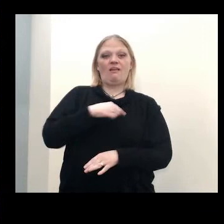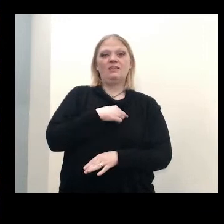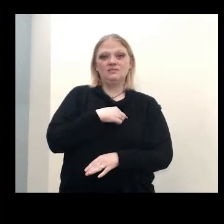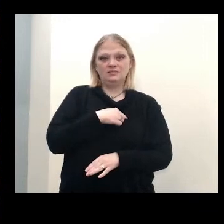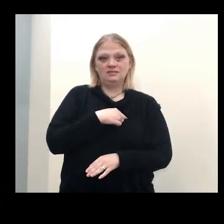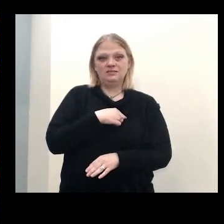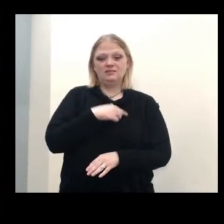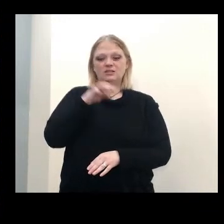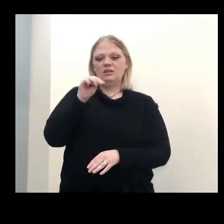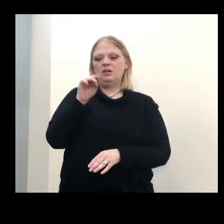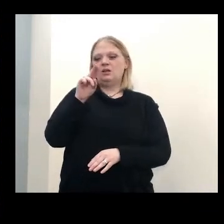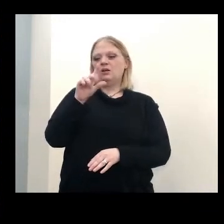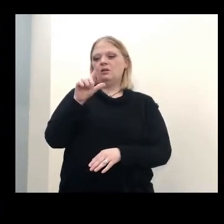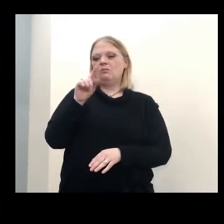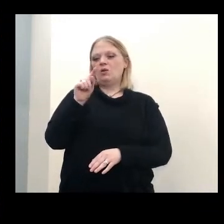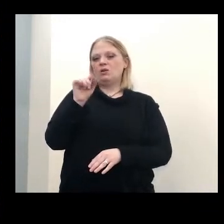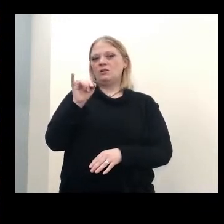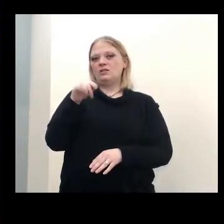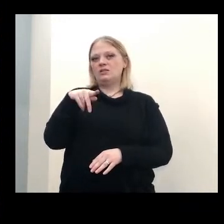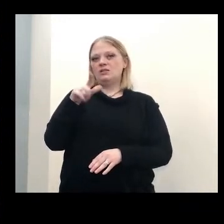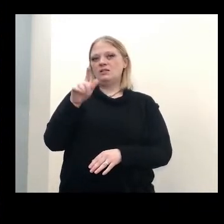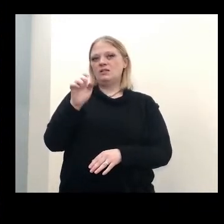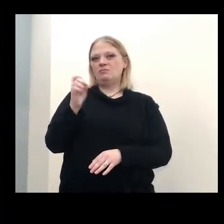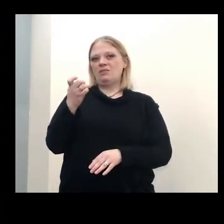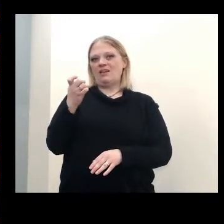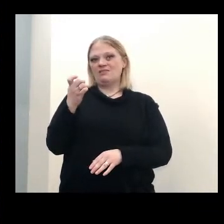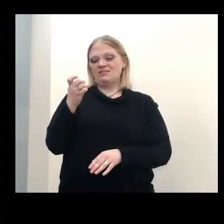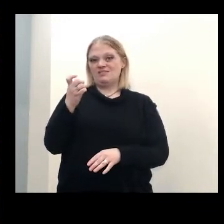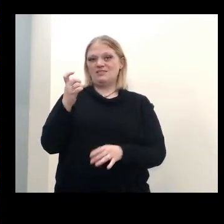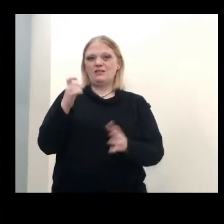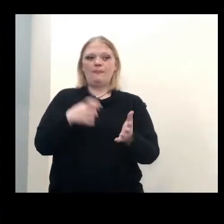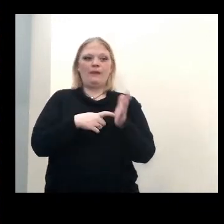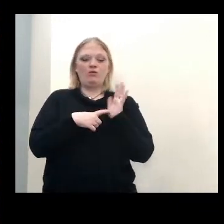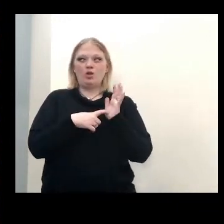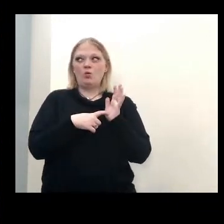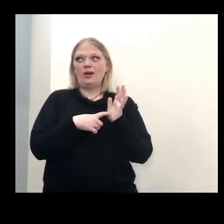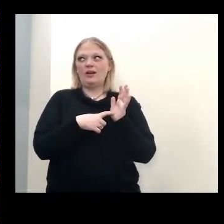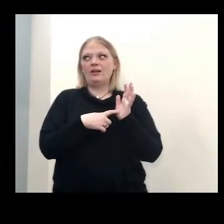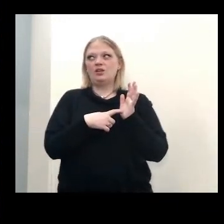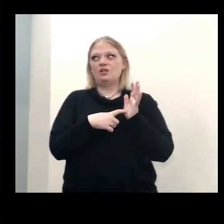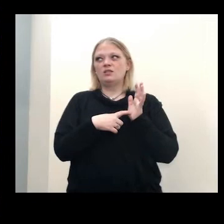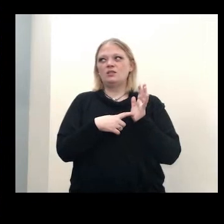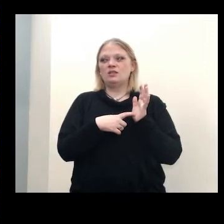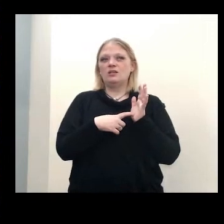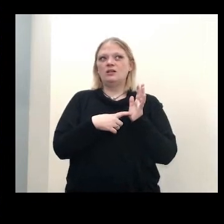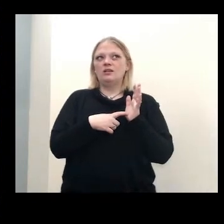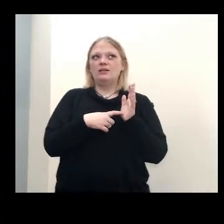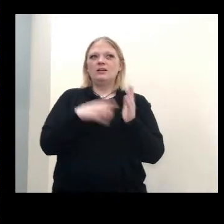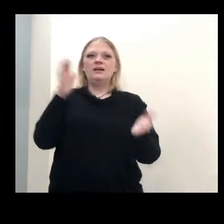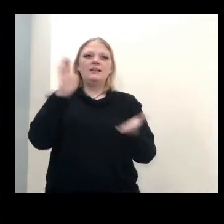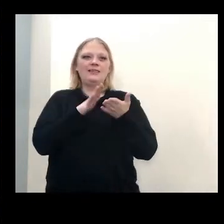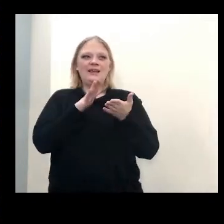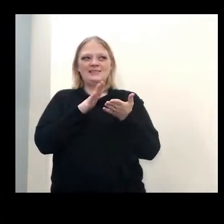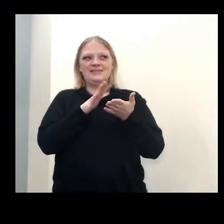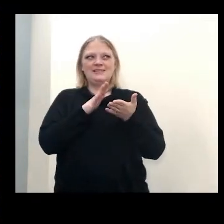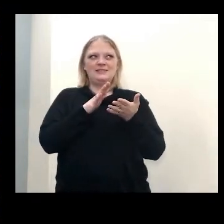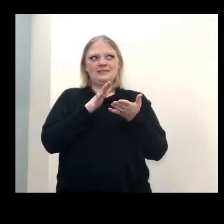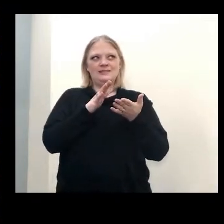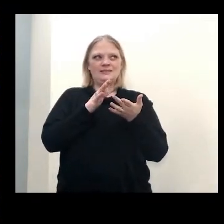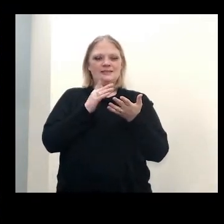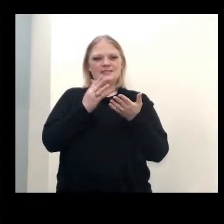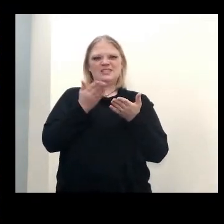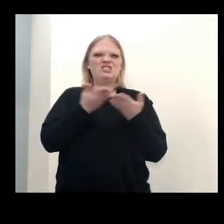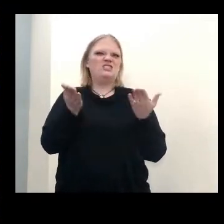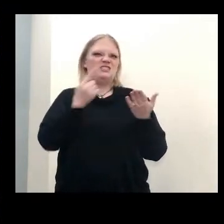the multiplex test, and so we can do that requires less specimen used up